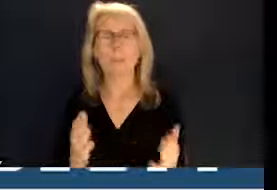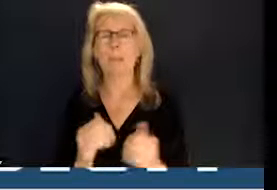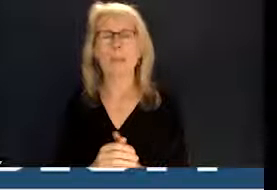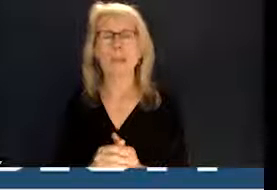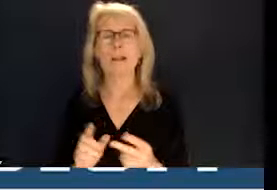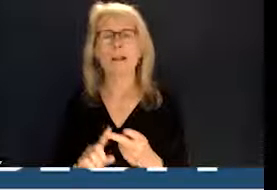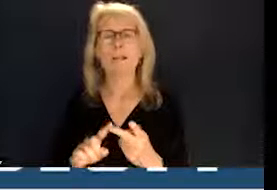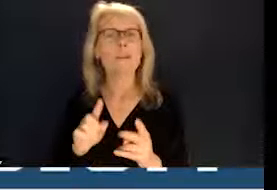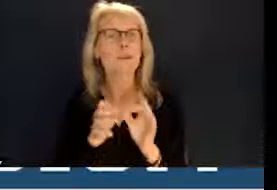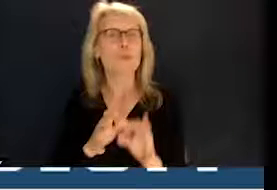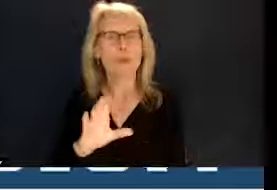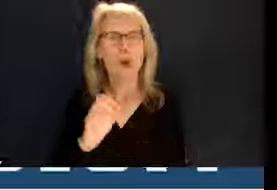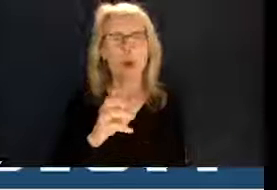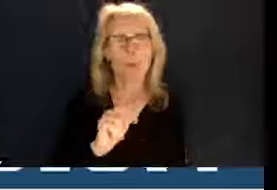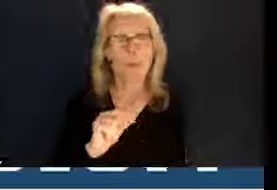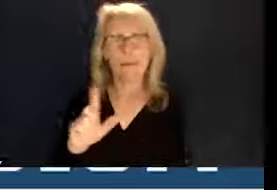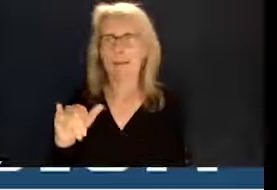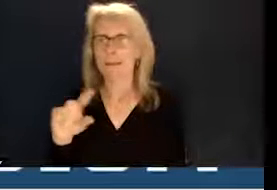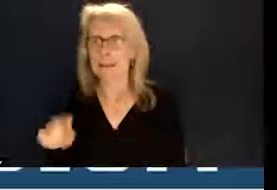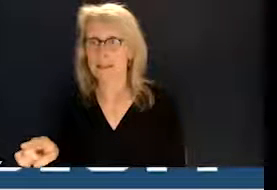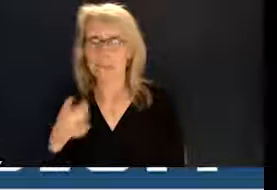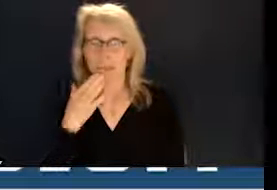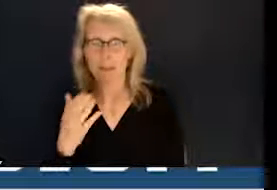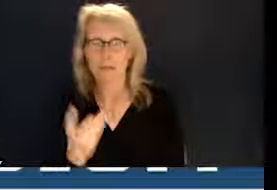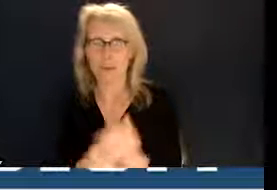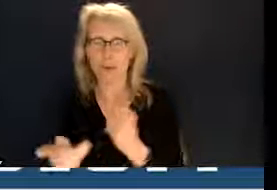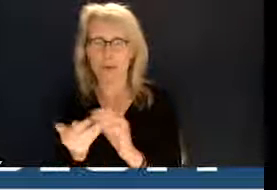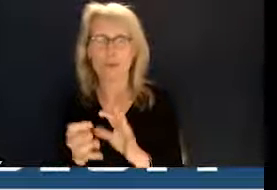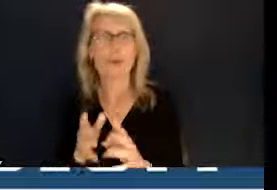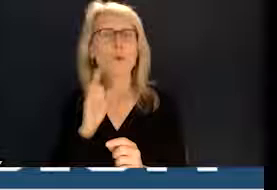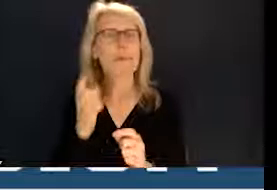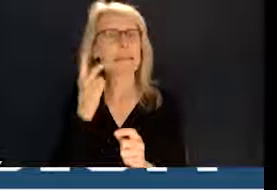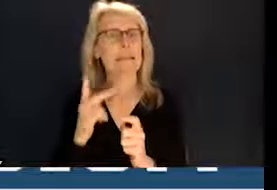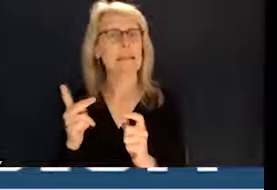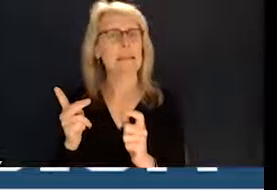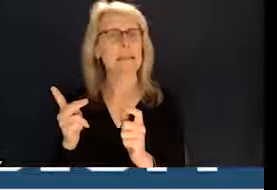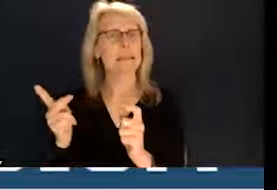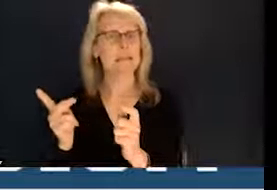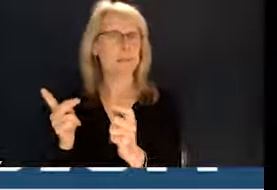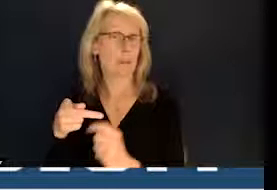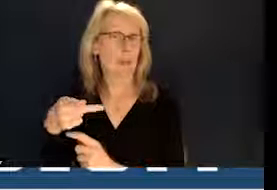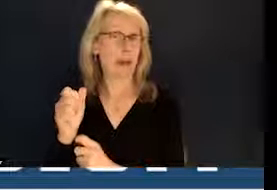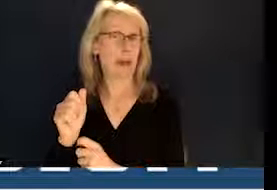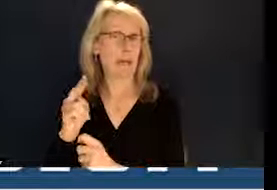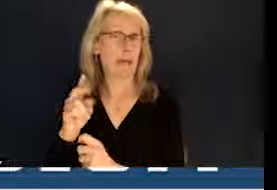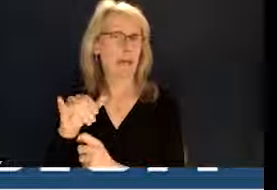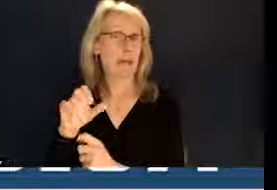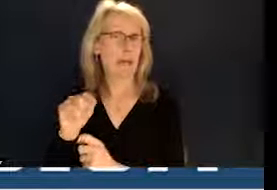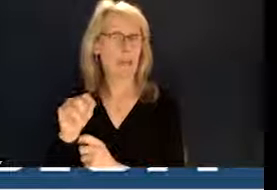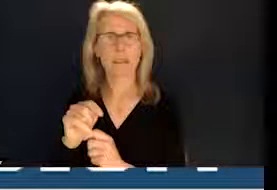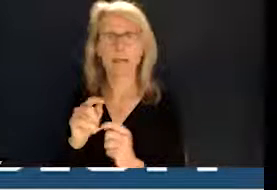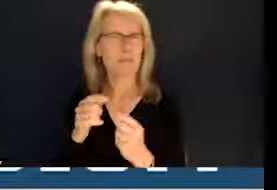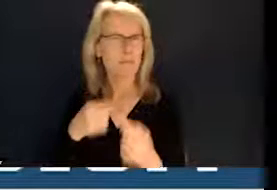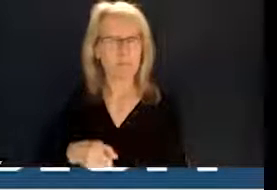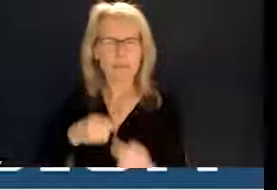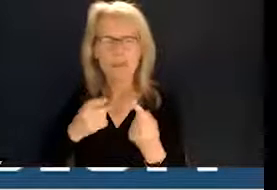interpreters are Carmen and Liz. Thank you so much, Carmen and Liz. They should appear as panelists on your screen. If you experience any issues accessing